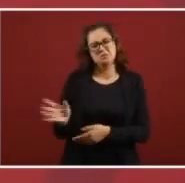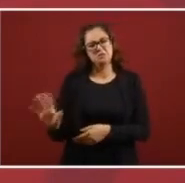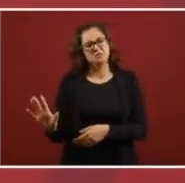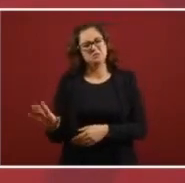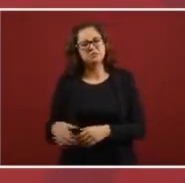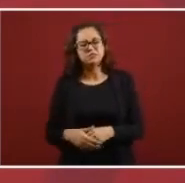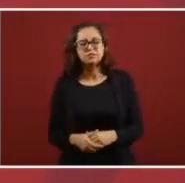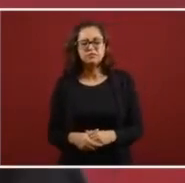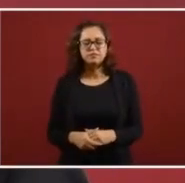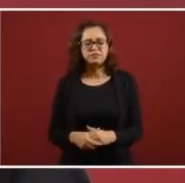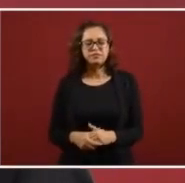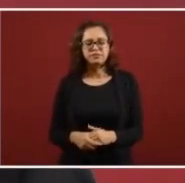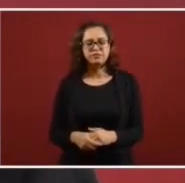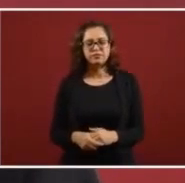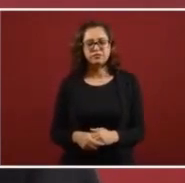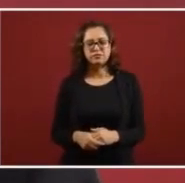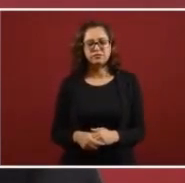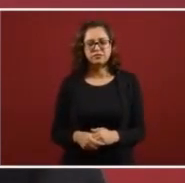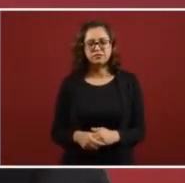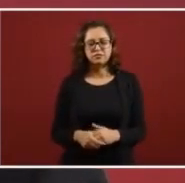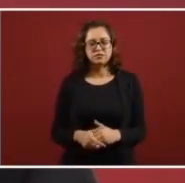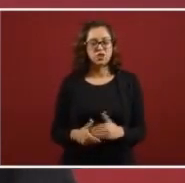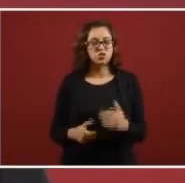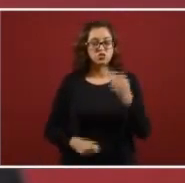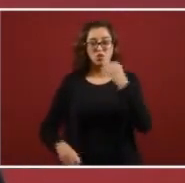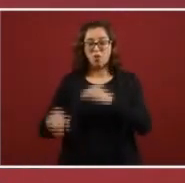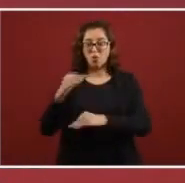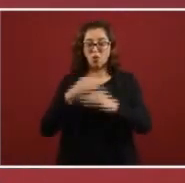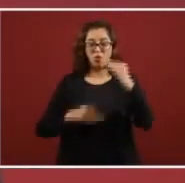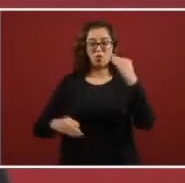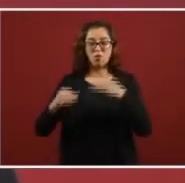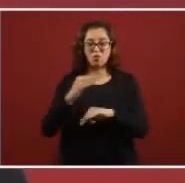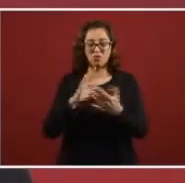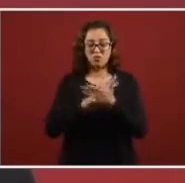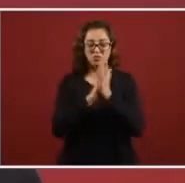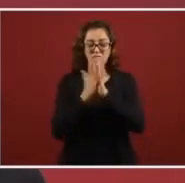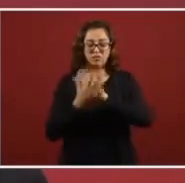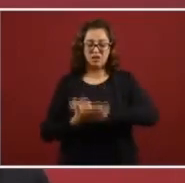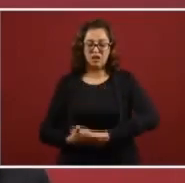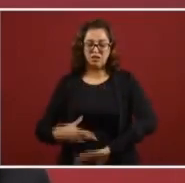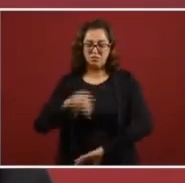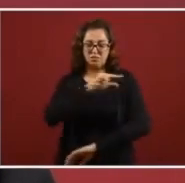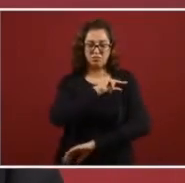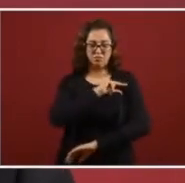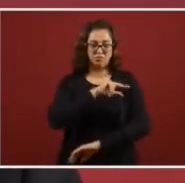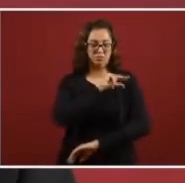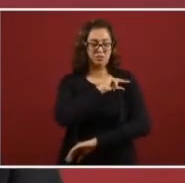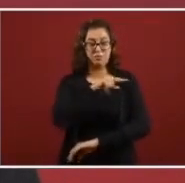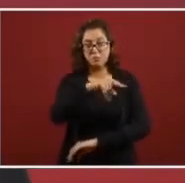world or with the new proposal of globalization.